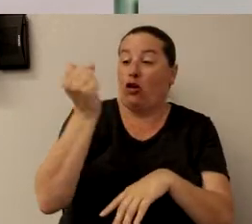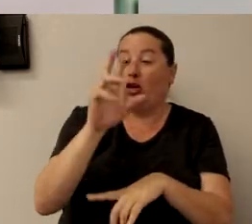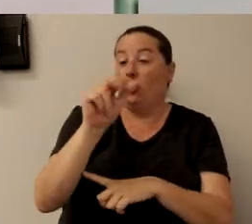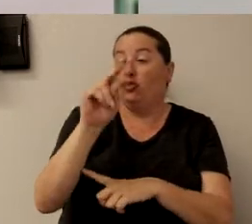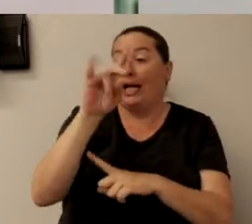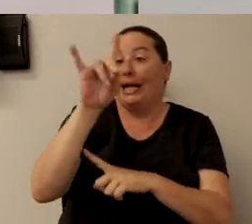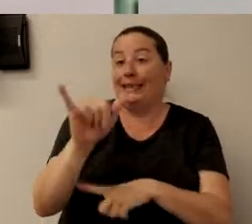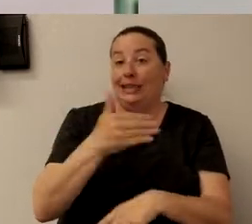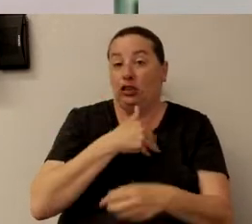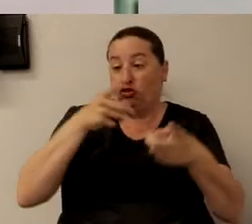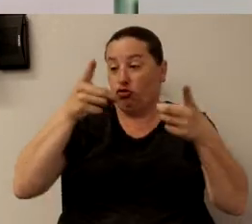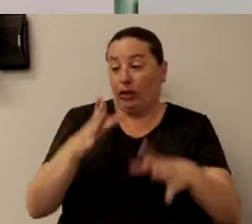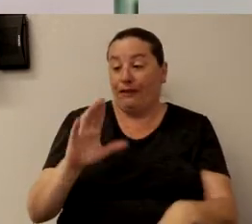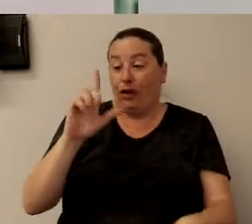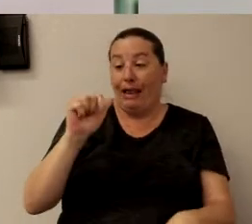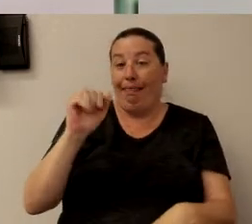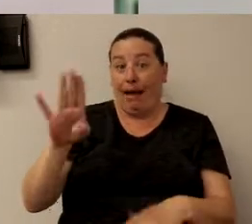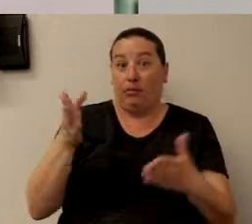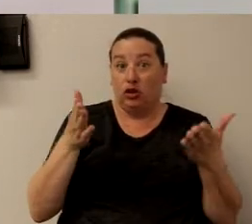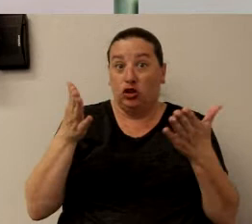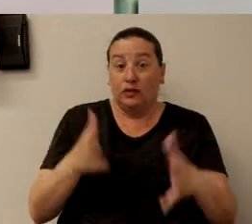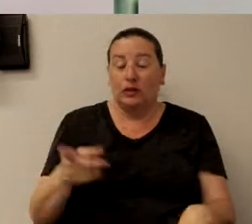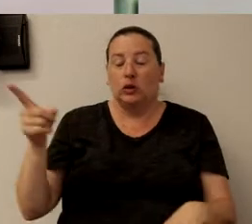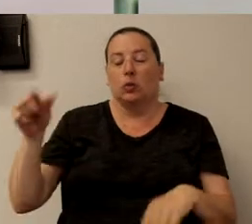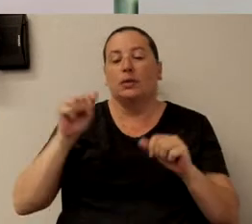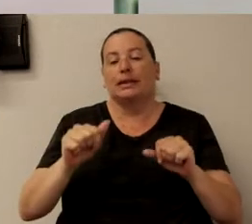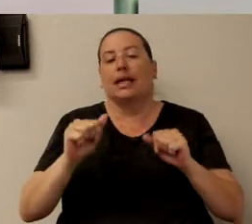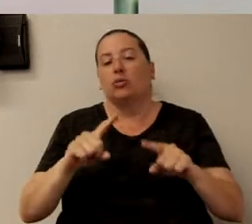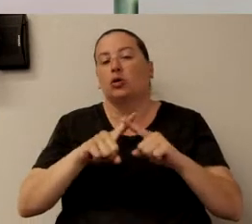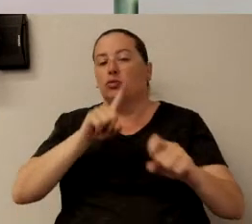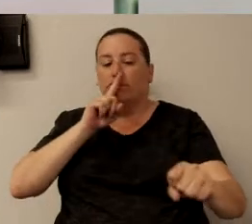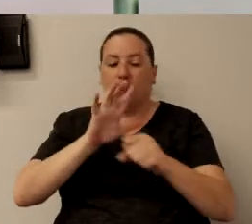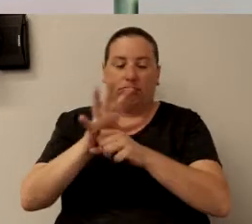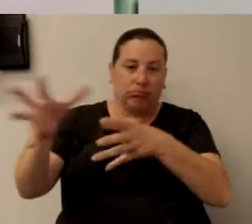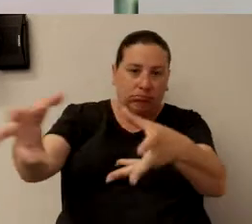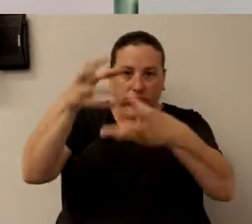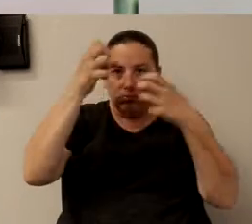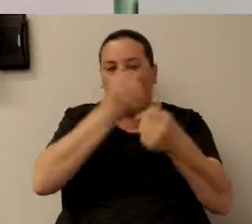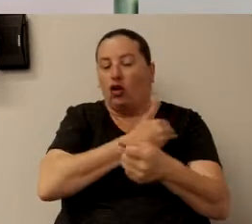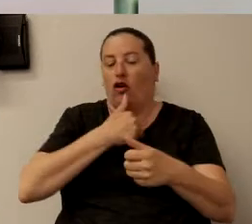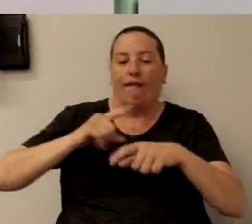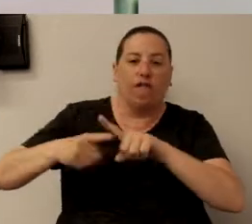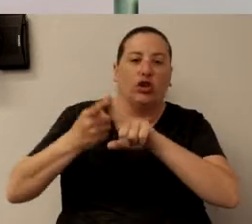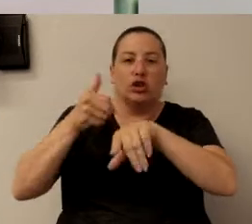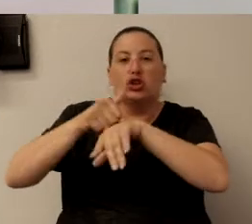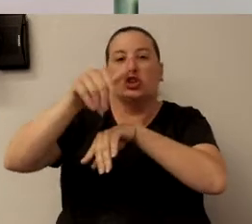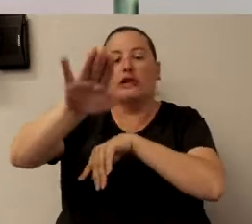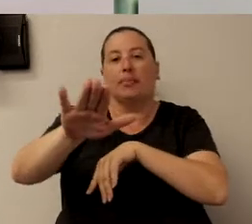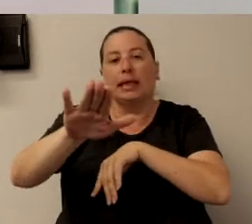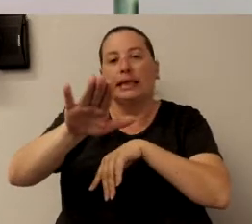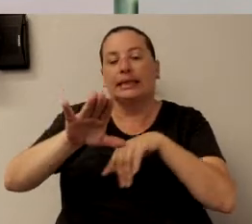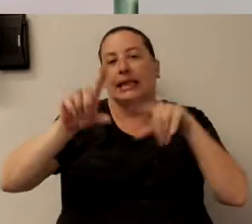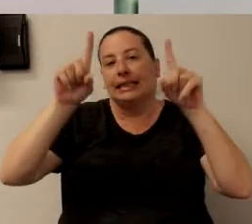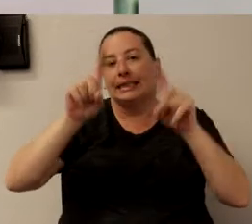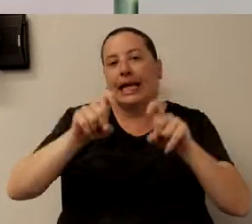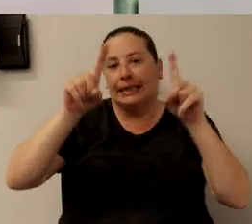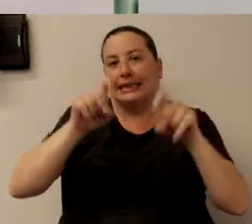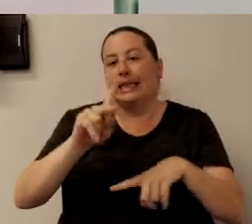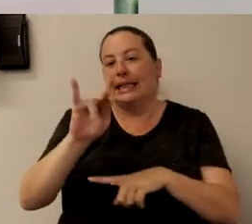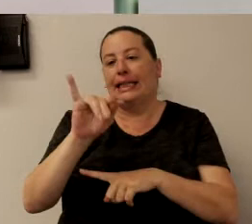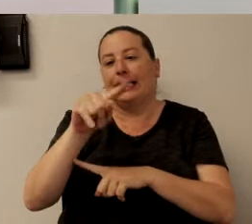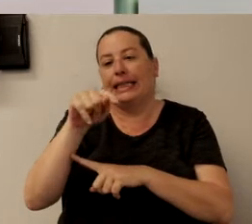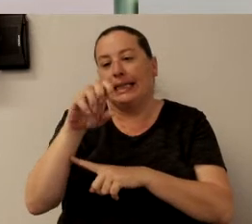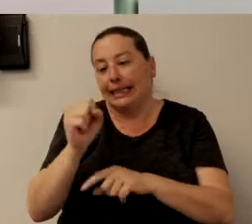was able to secure our first shipment of testing reagents and kits from